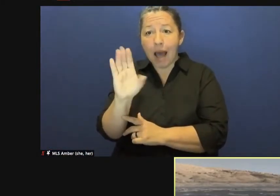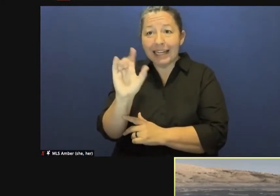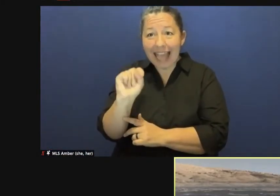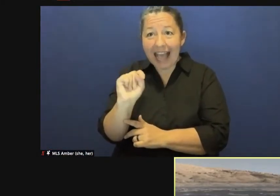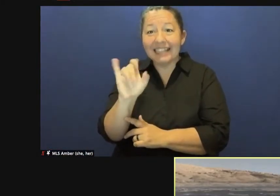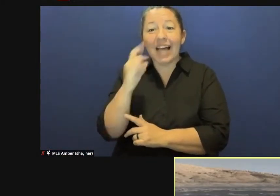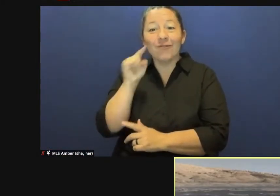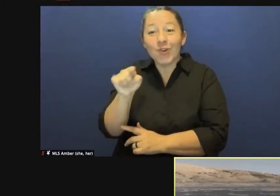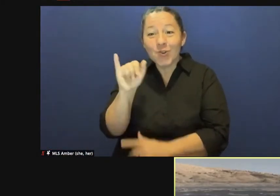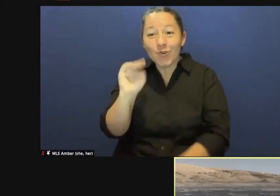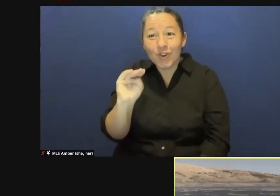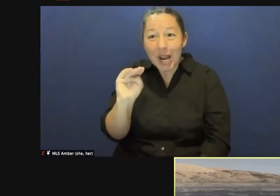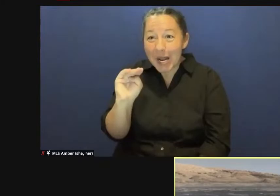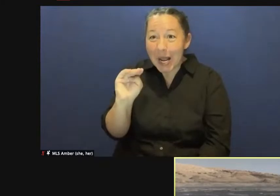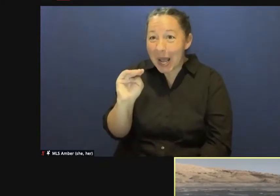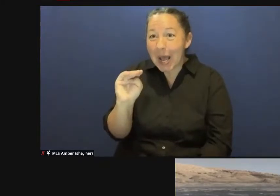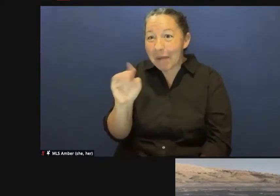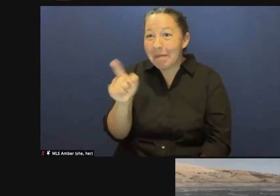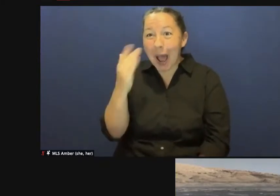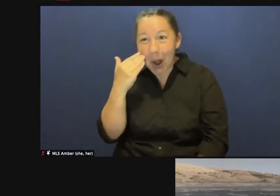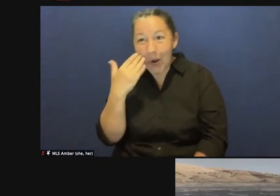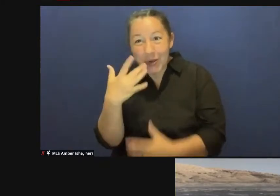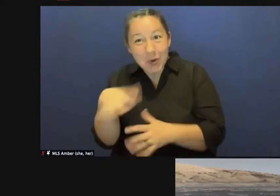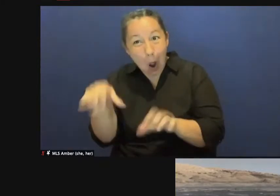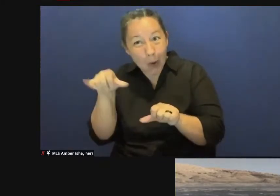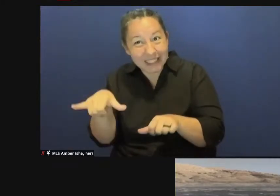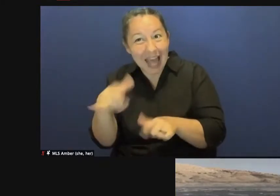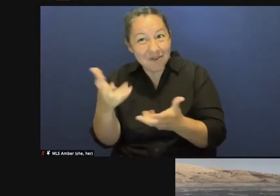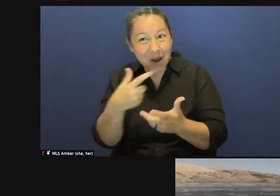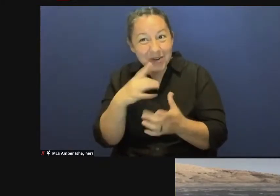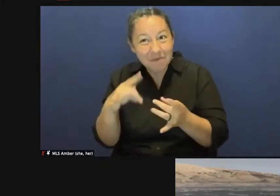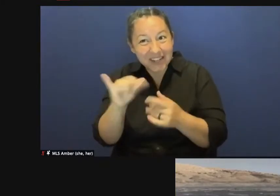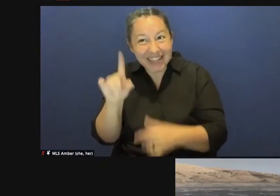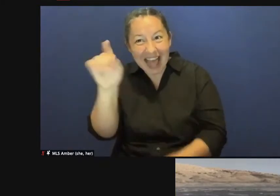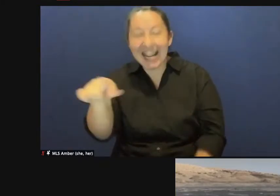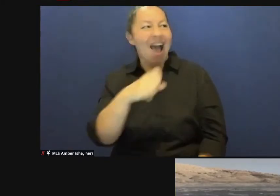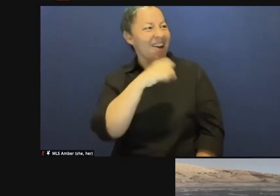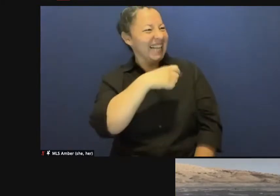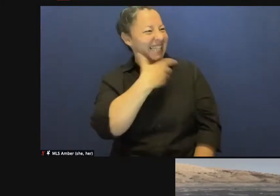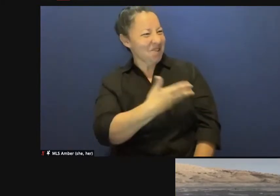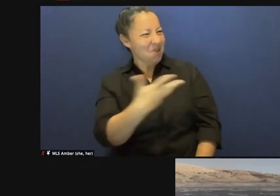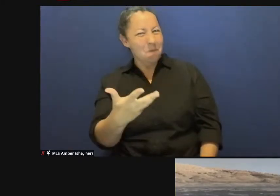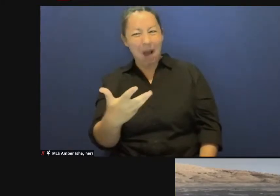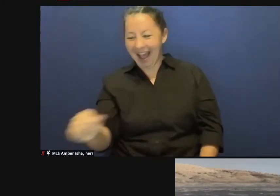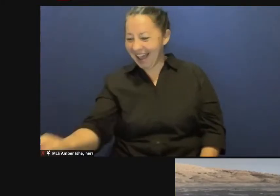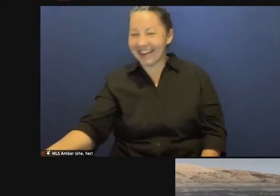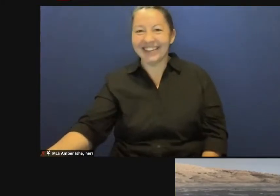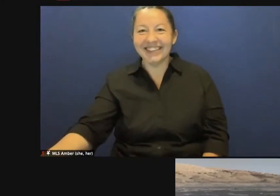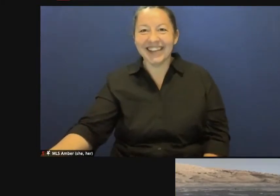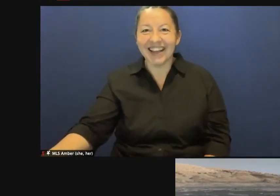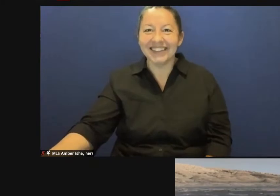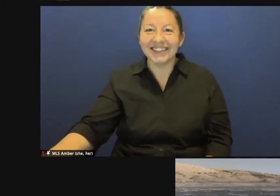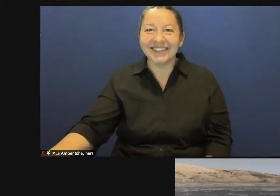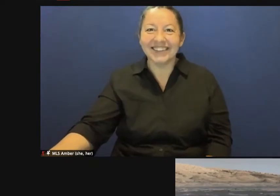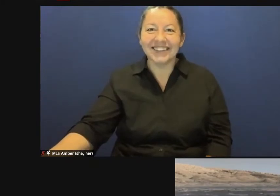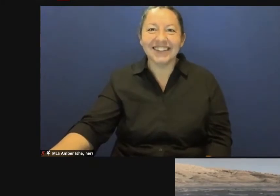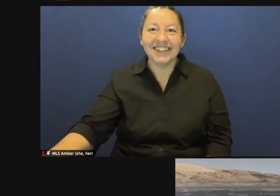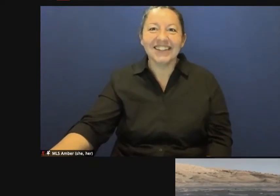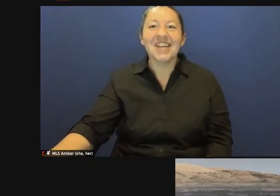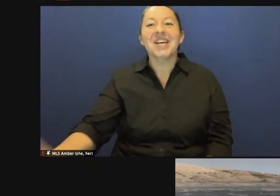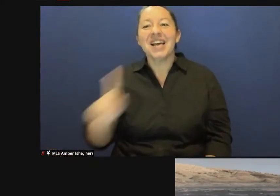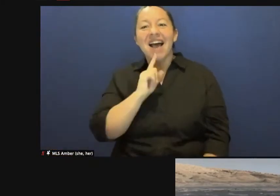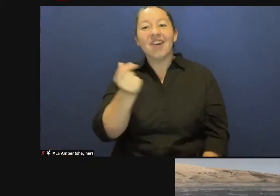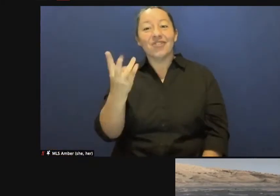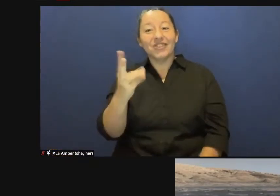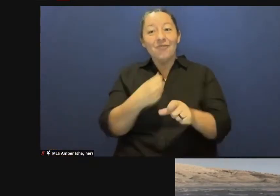asking whether you host that, if you want to say a word. I do. Well, thanks so much. Yes, several years ago, I had an opportunity to